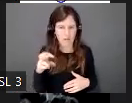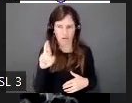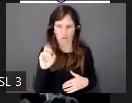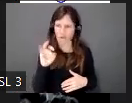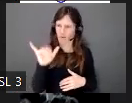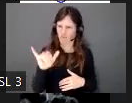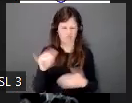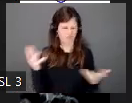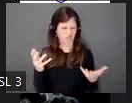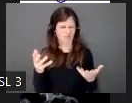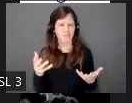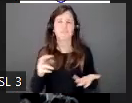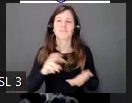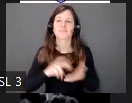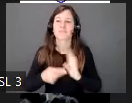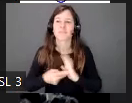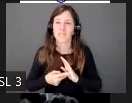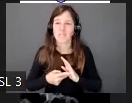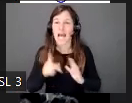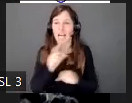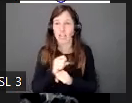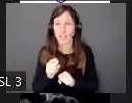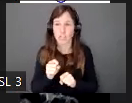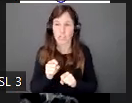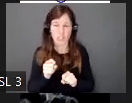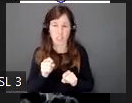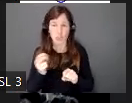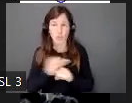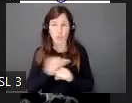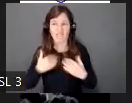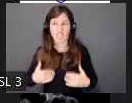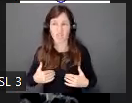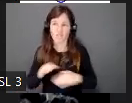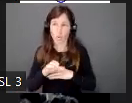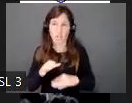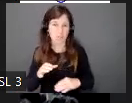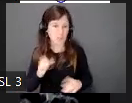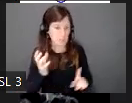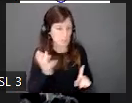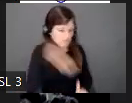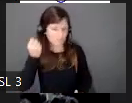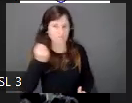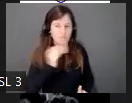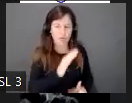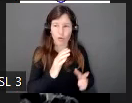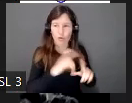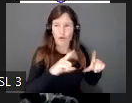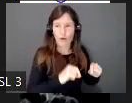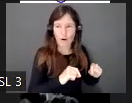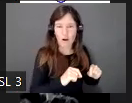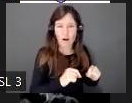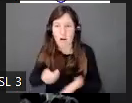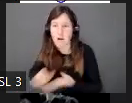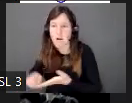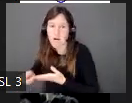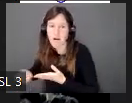physical force to grab the debit or bank card and using it for your addictions, your use. So the son, in a